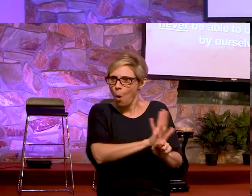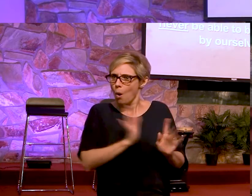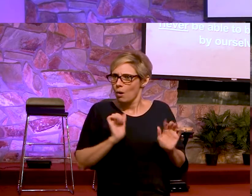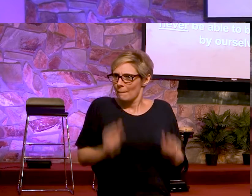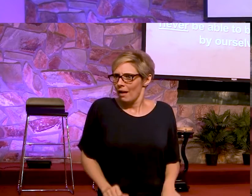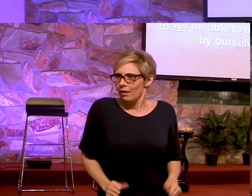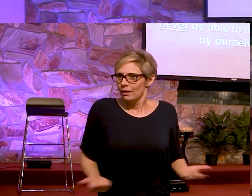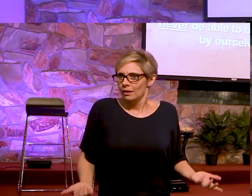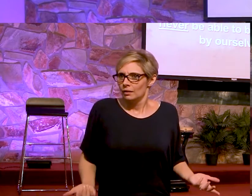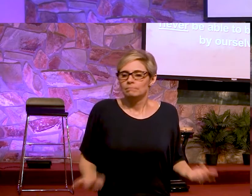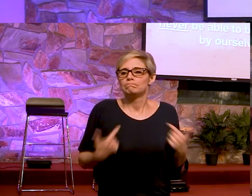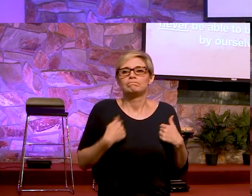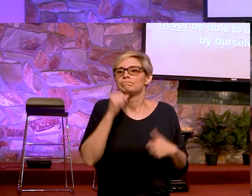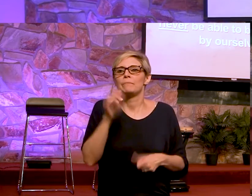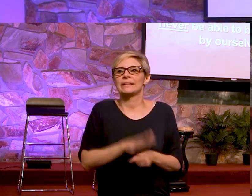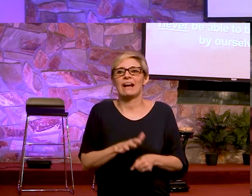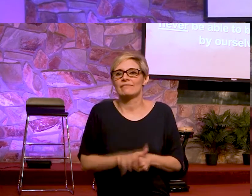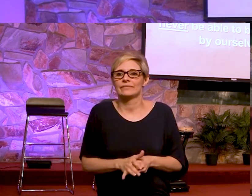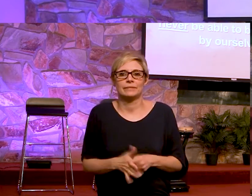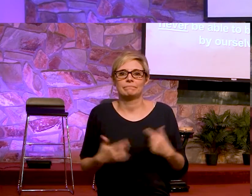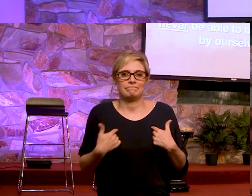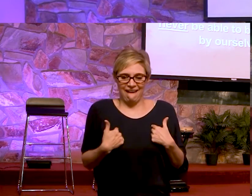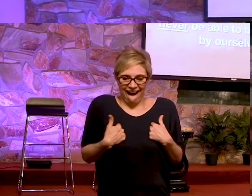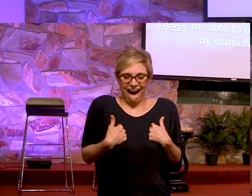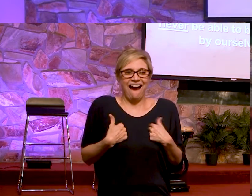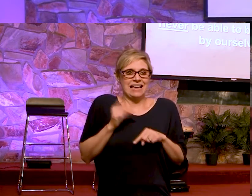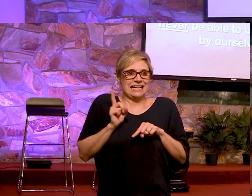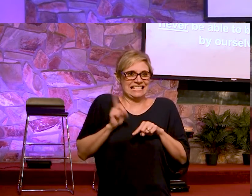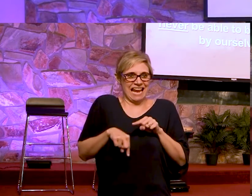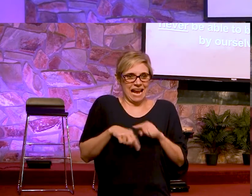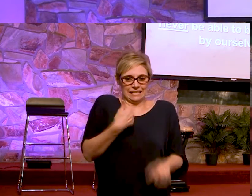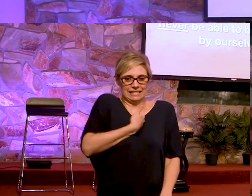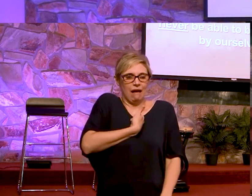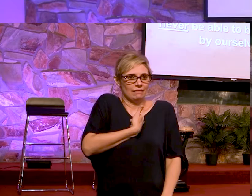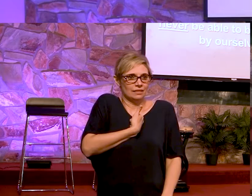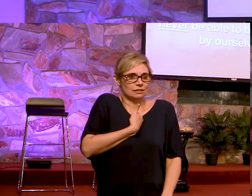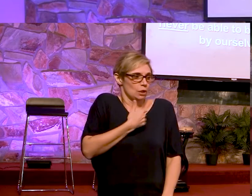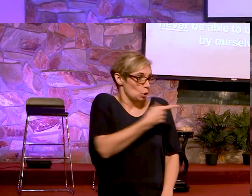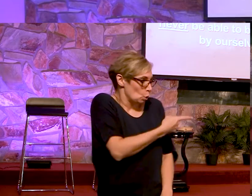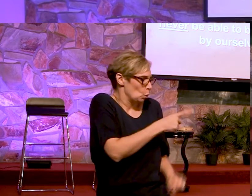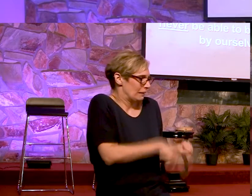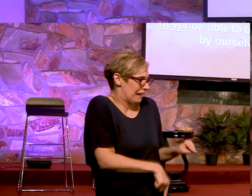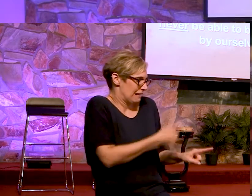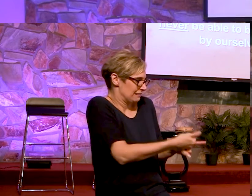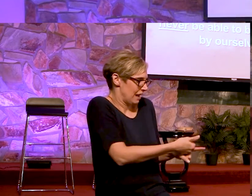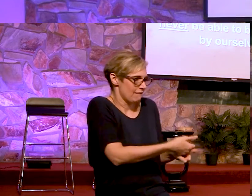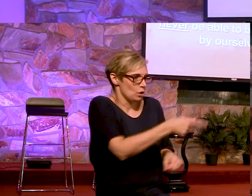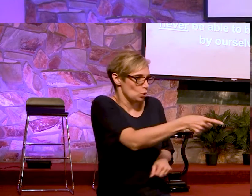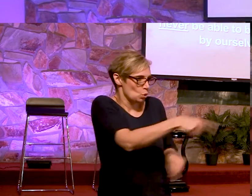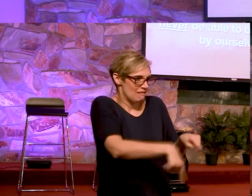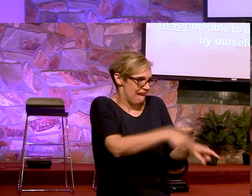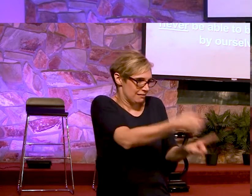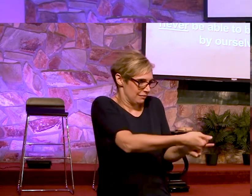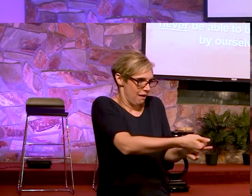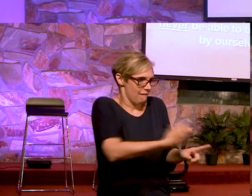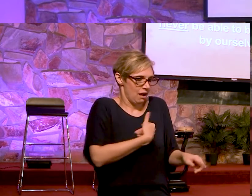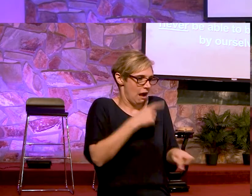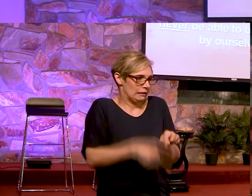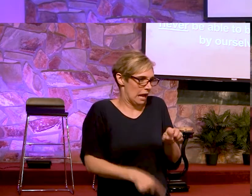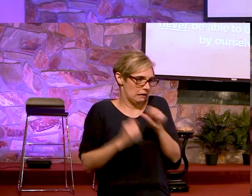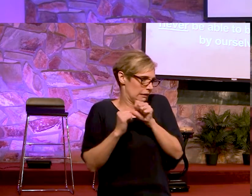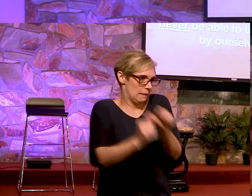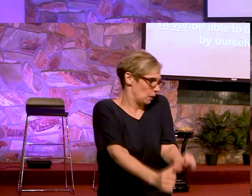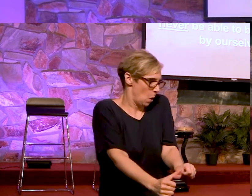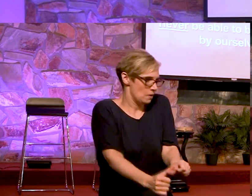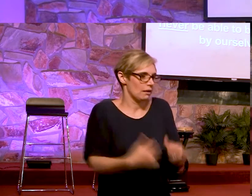to think, you know what, I'm inadequate. There's no way I can finish this. There's no way I can do this. There's no way I can keep on keeping on.